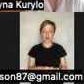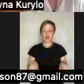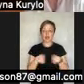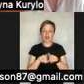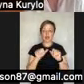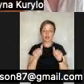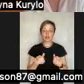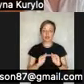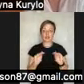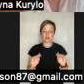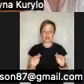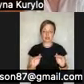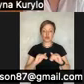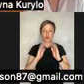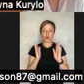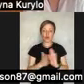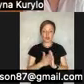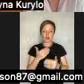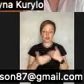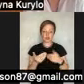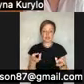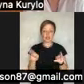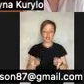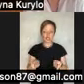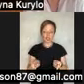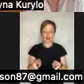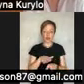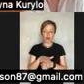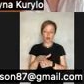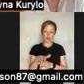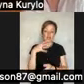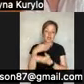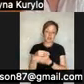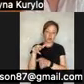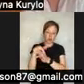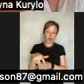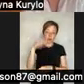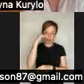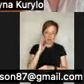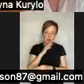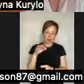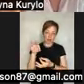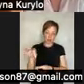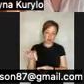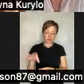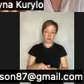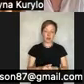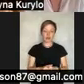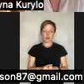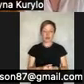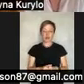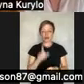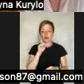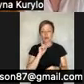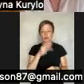would like to would today with the discussions therefore children with their grave disabilities they